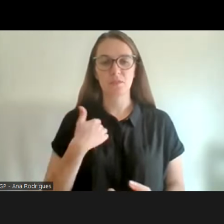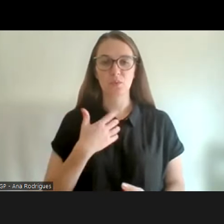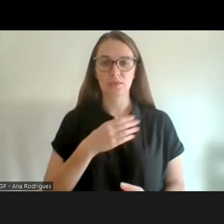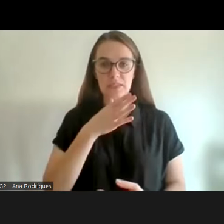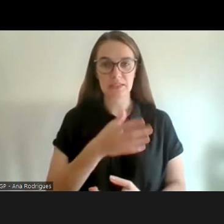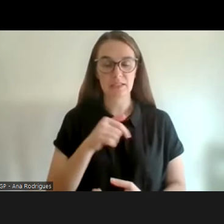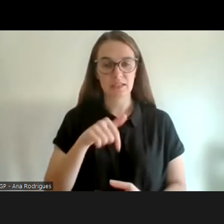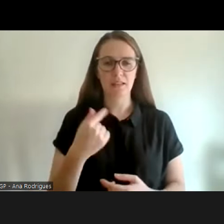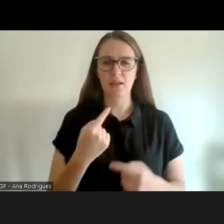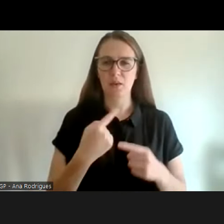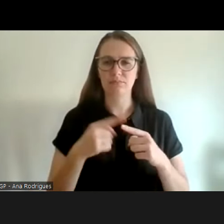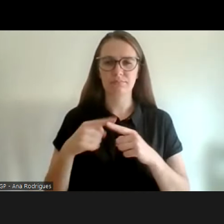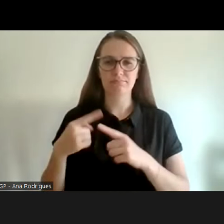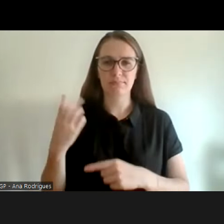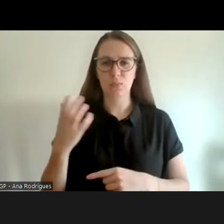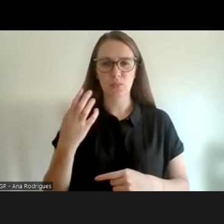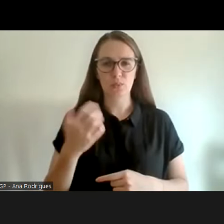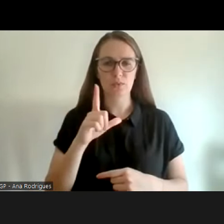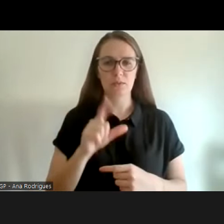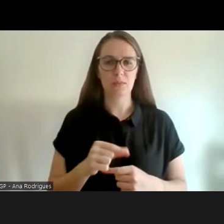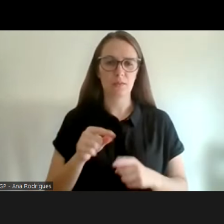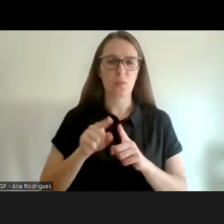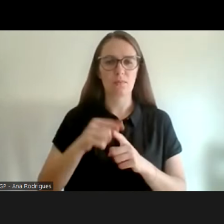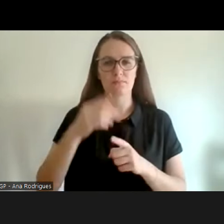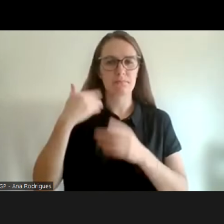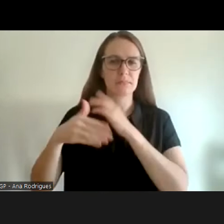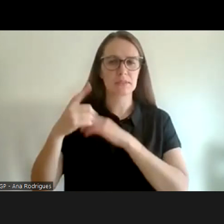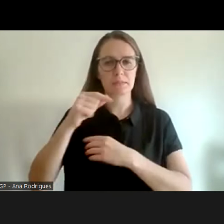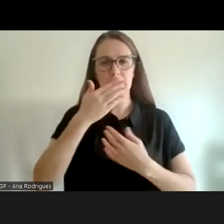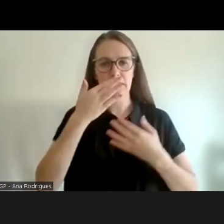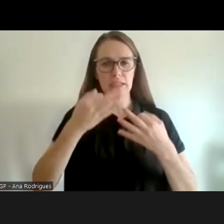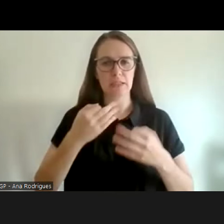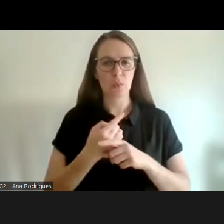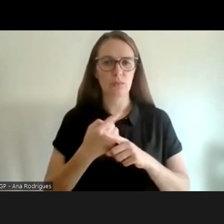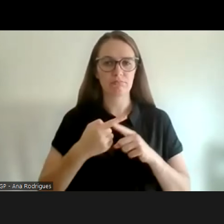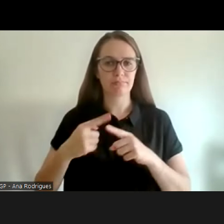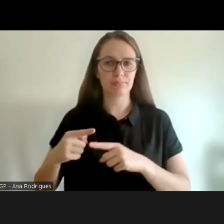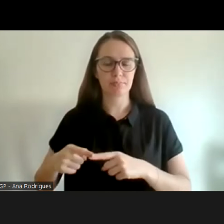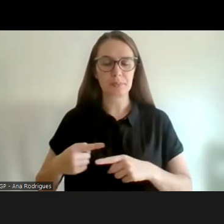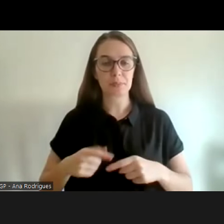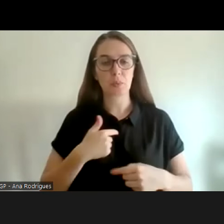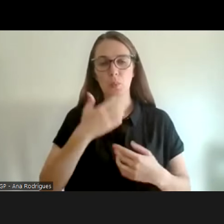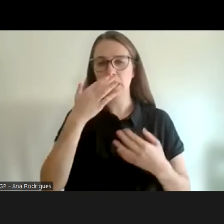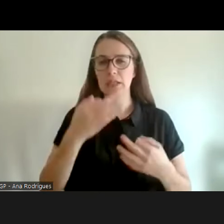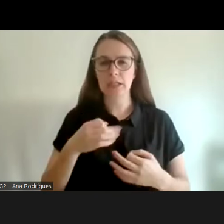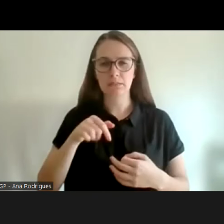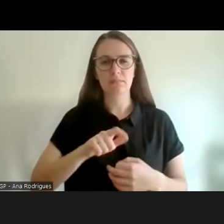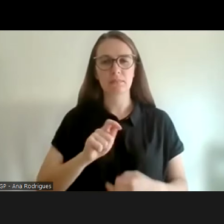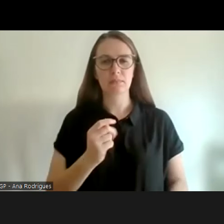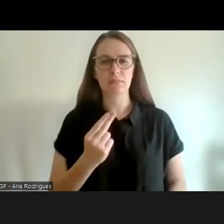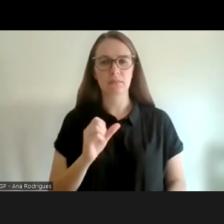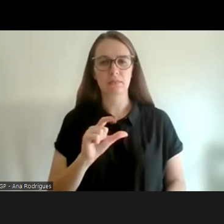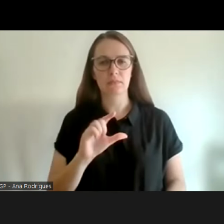different cultures, backgrounds, and beliefs. And we created these e-conferences as a safe place for you